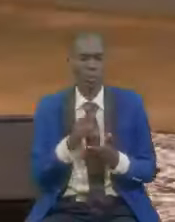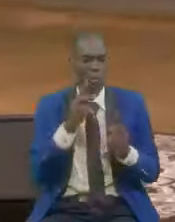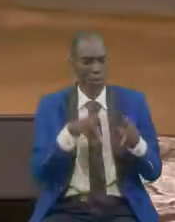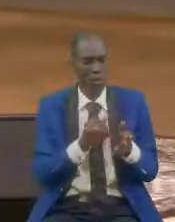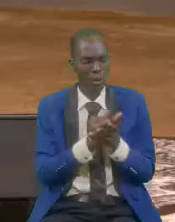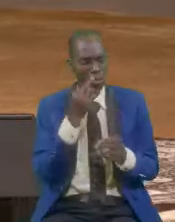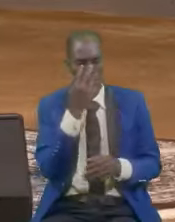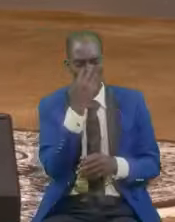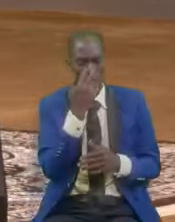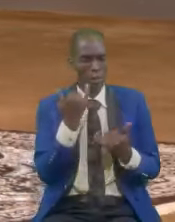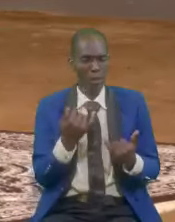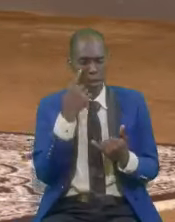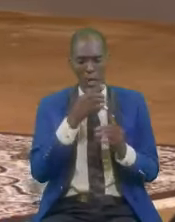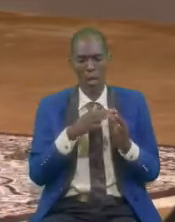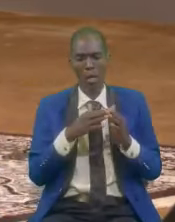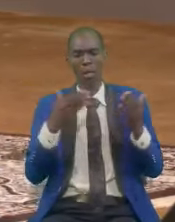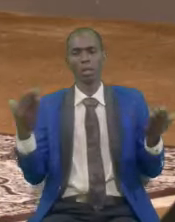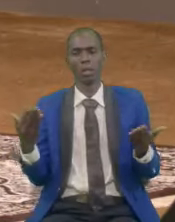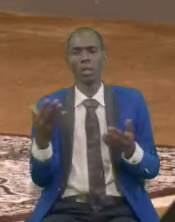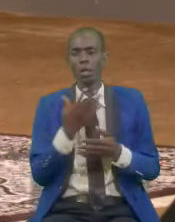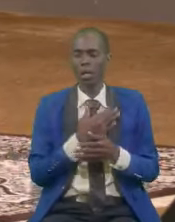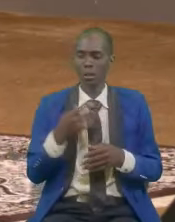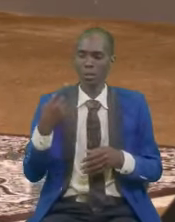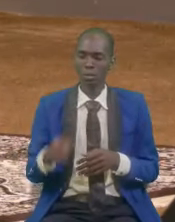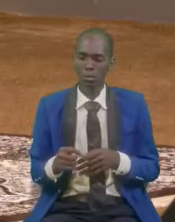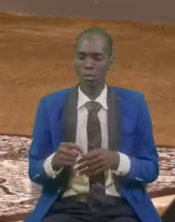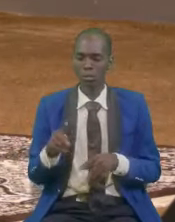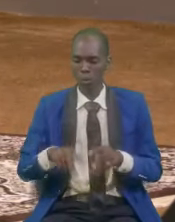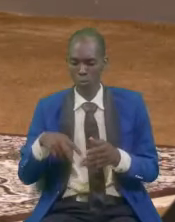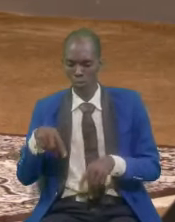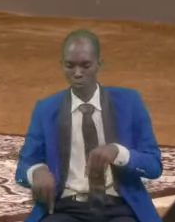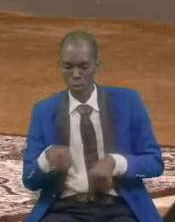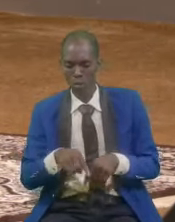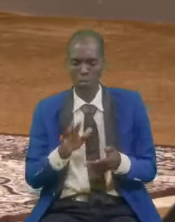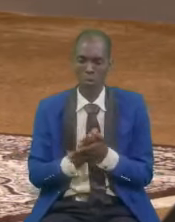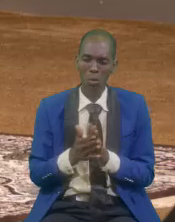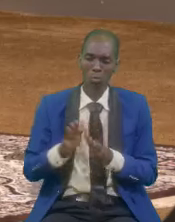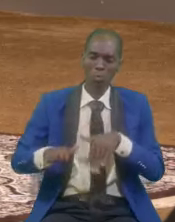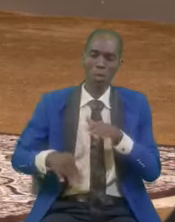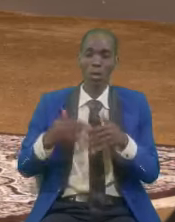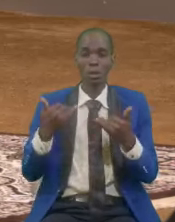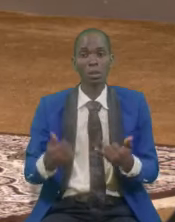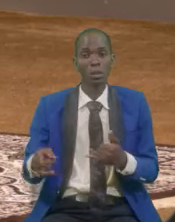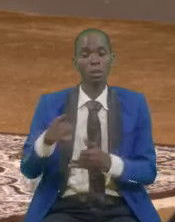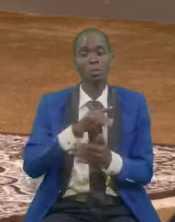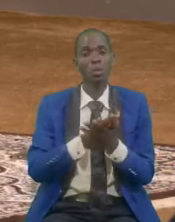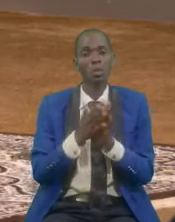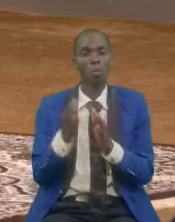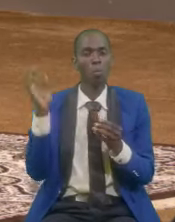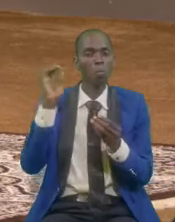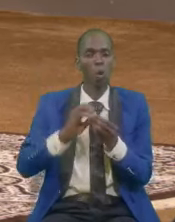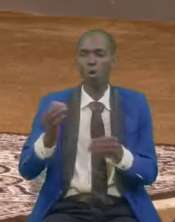now I can see. And those people become popular. And the more popular they become, the